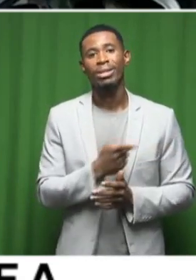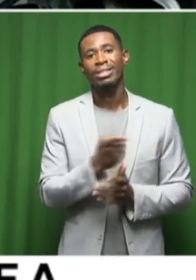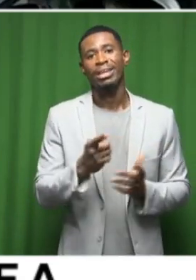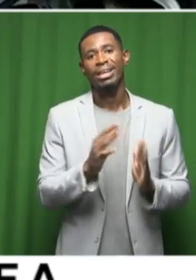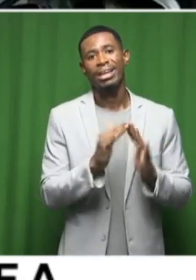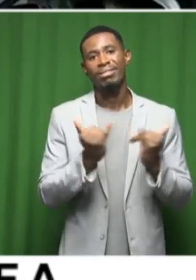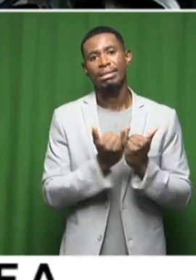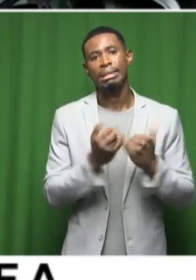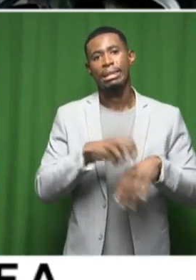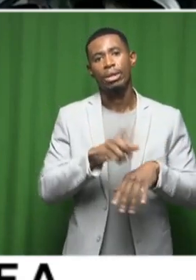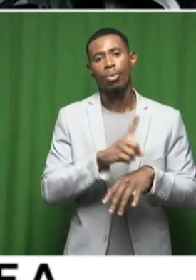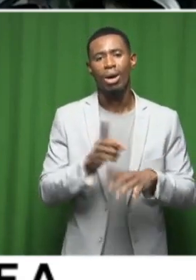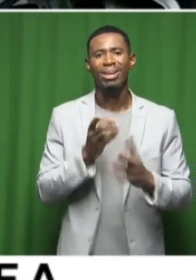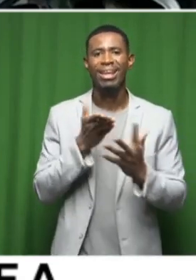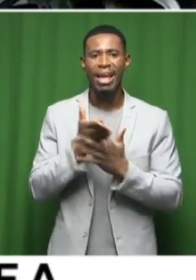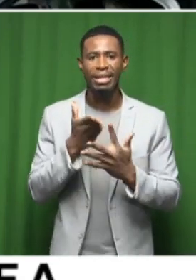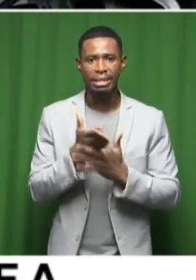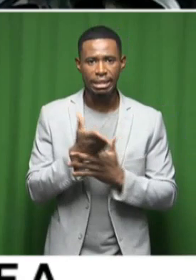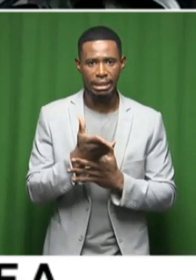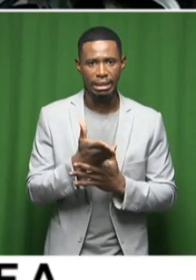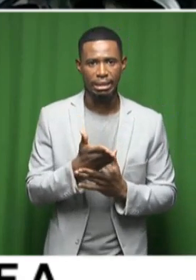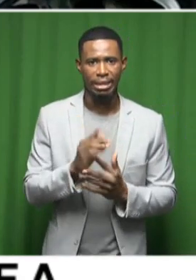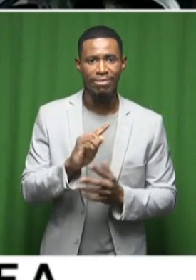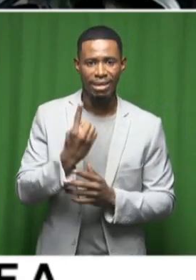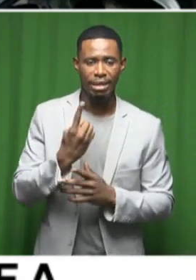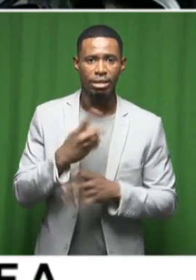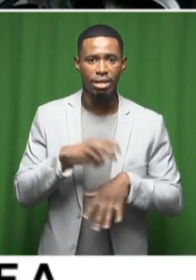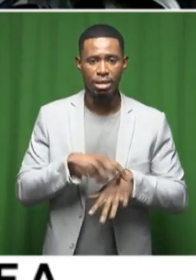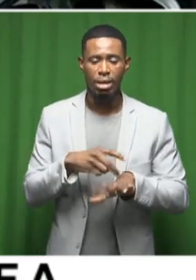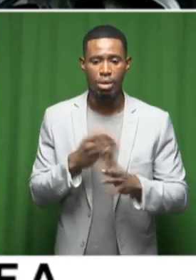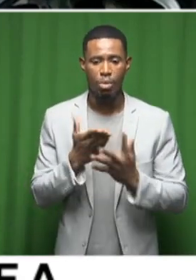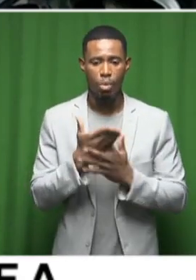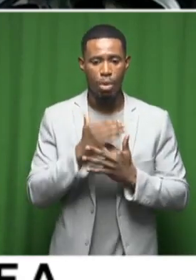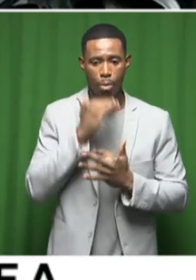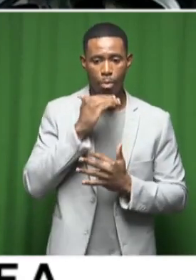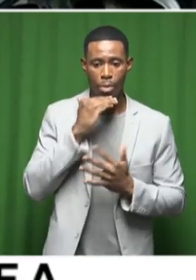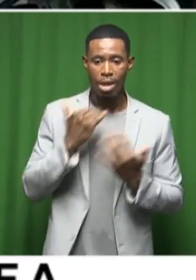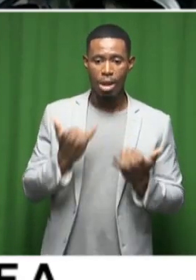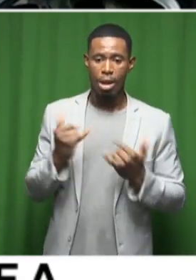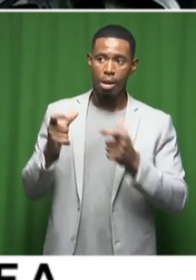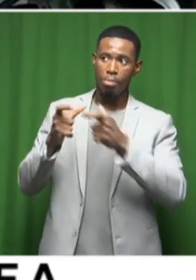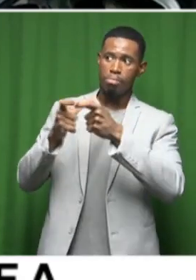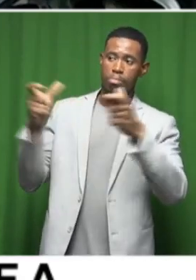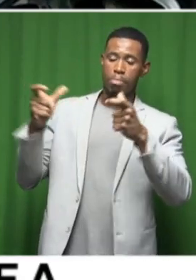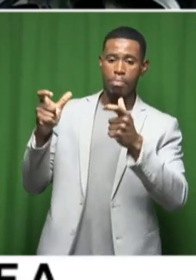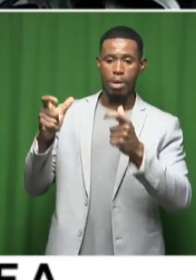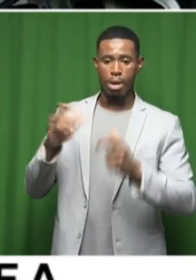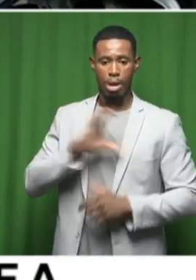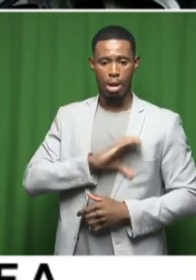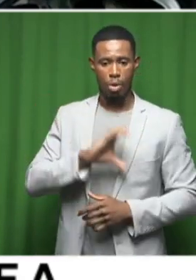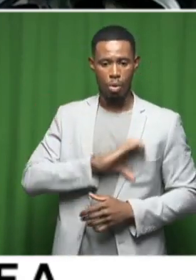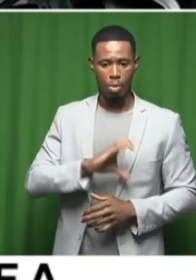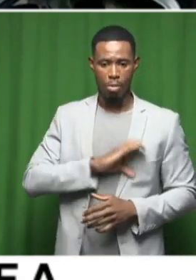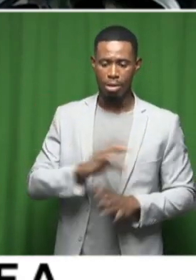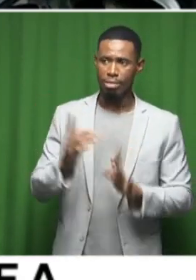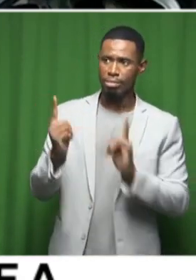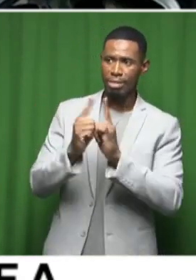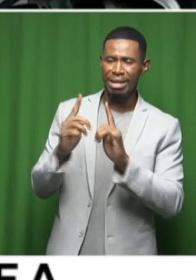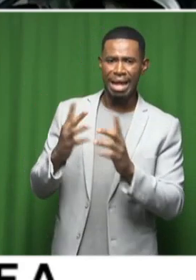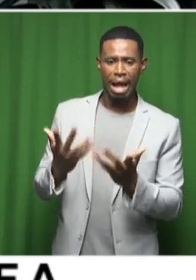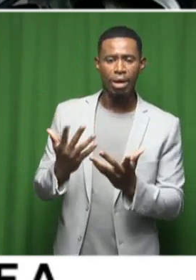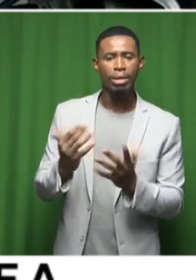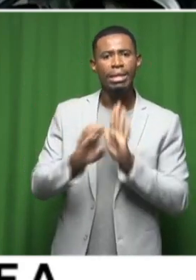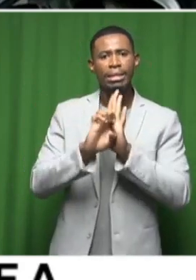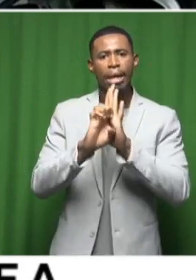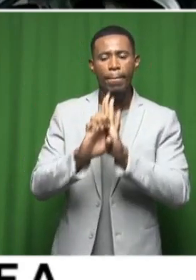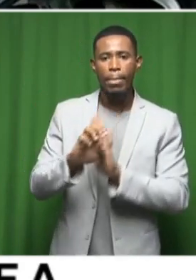companies is access to market. First. So how can I access these big customers And I'm speaking of the likes of a